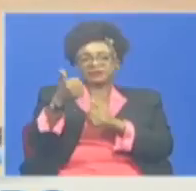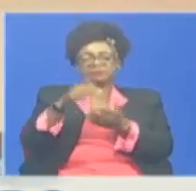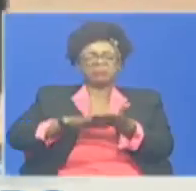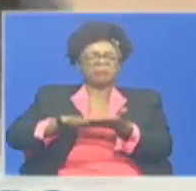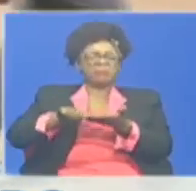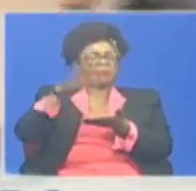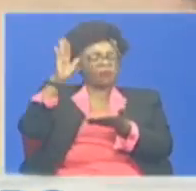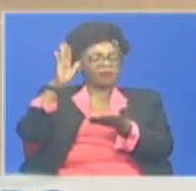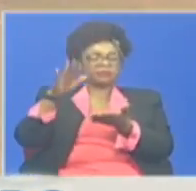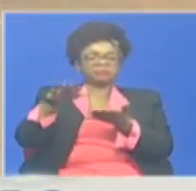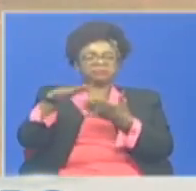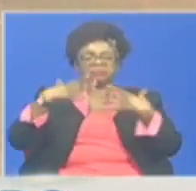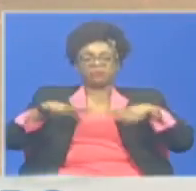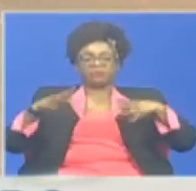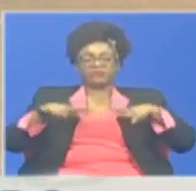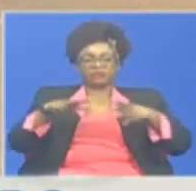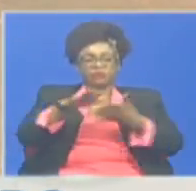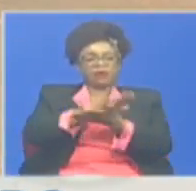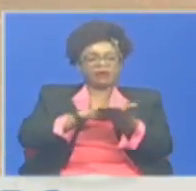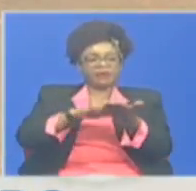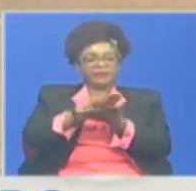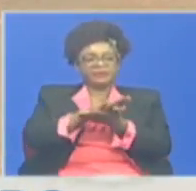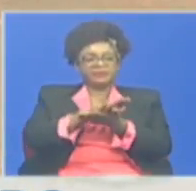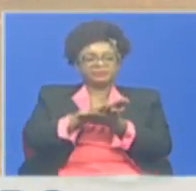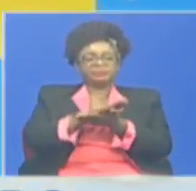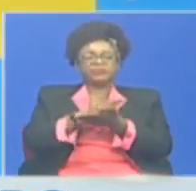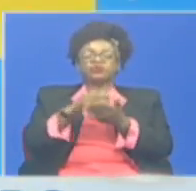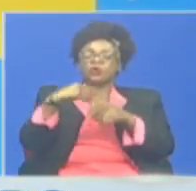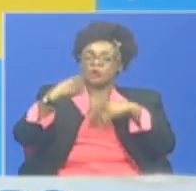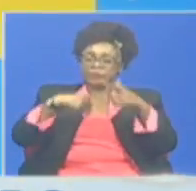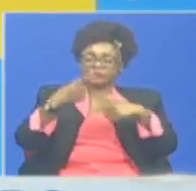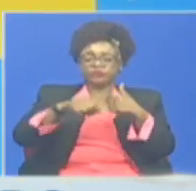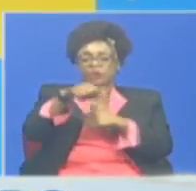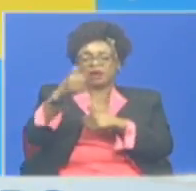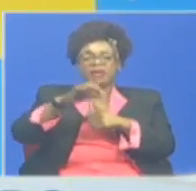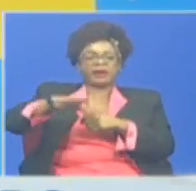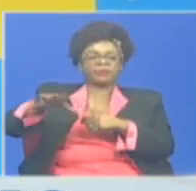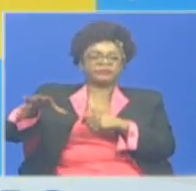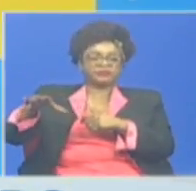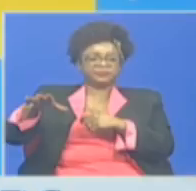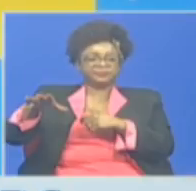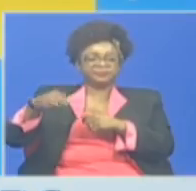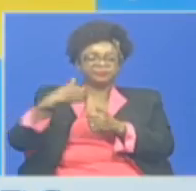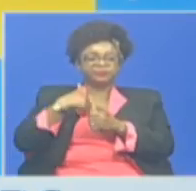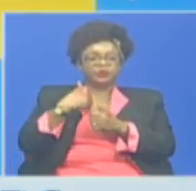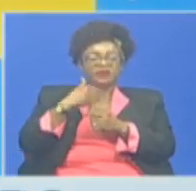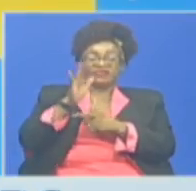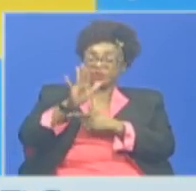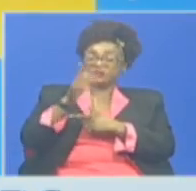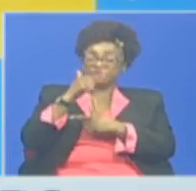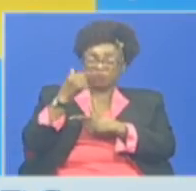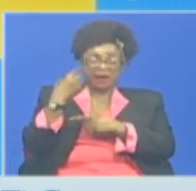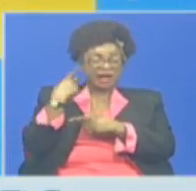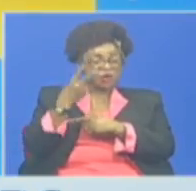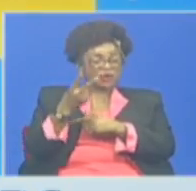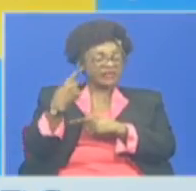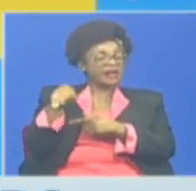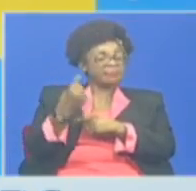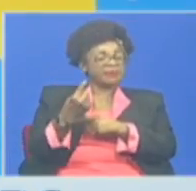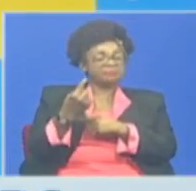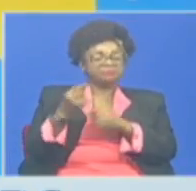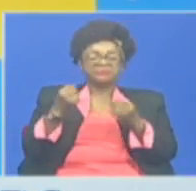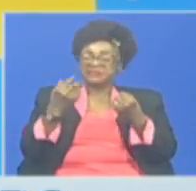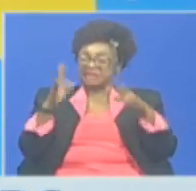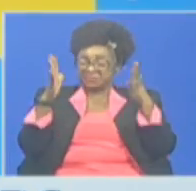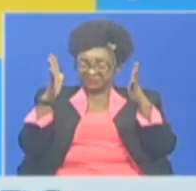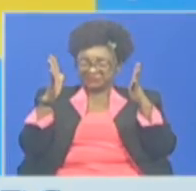areas. This program will be extended to the counties. We are aware that there are those looking at our figures and celebrating a bit